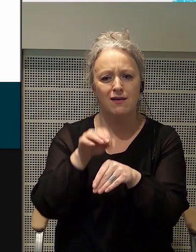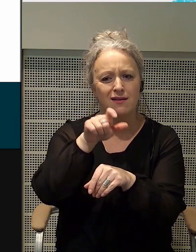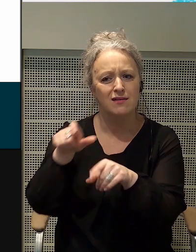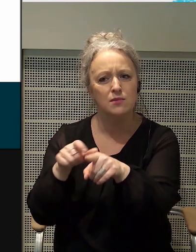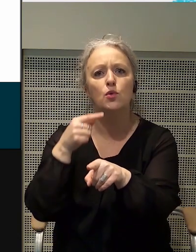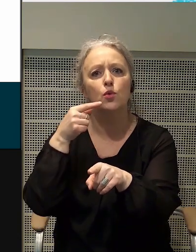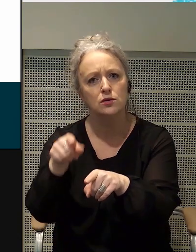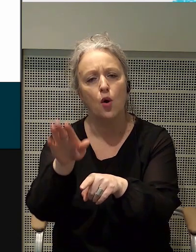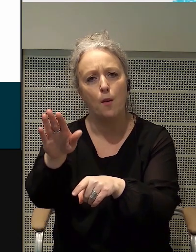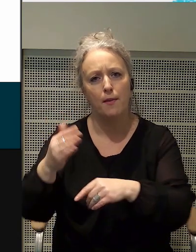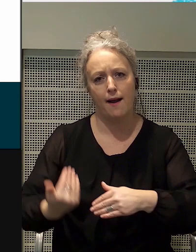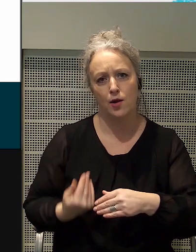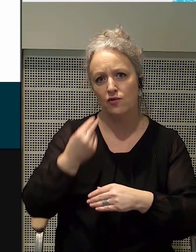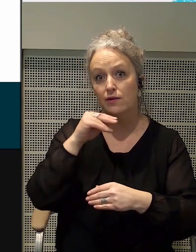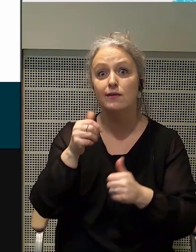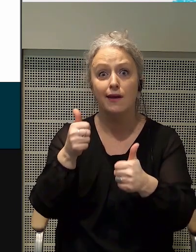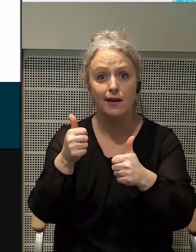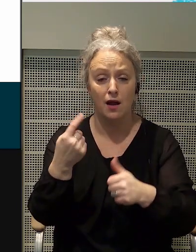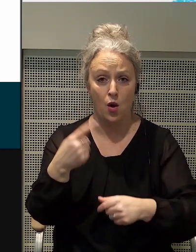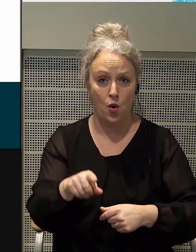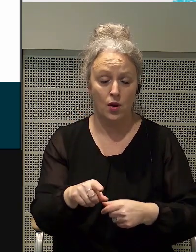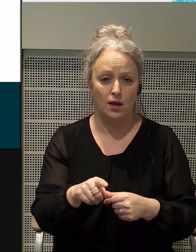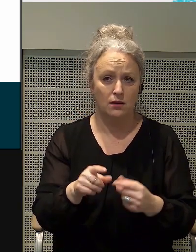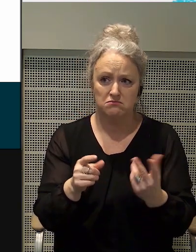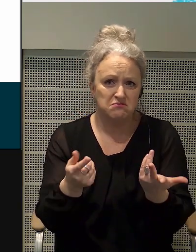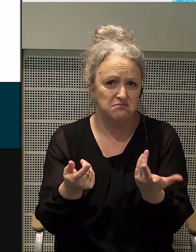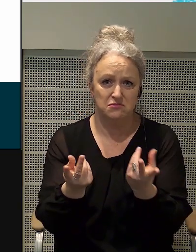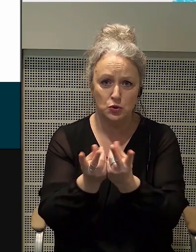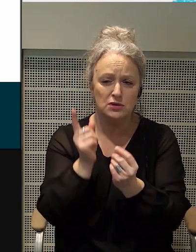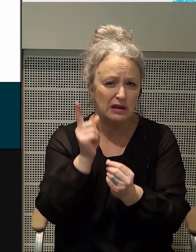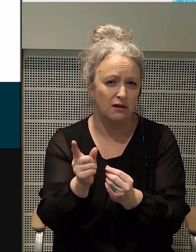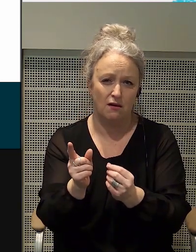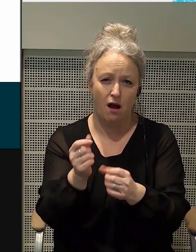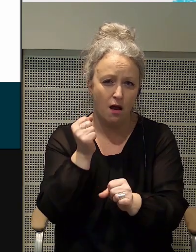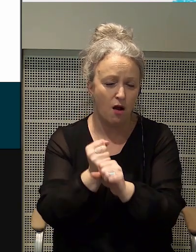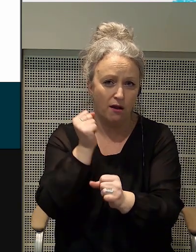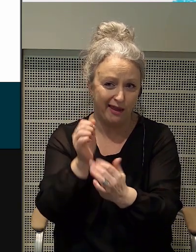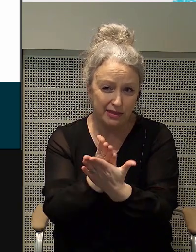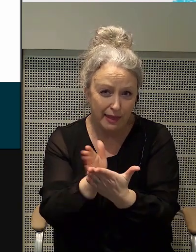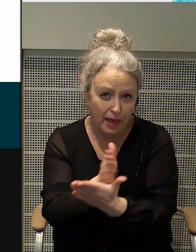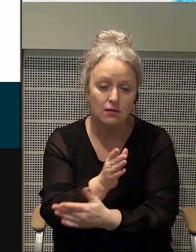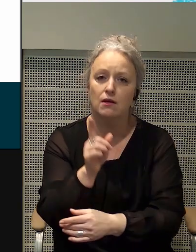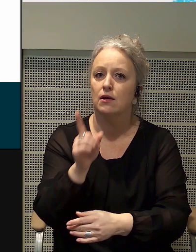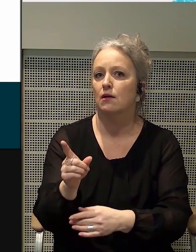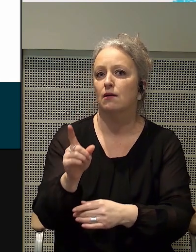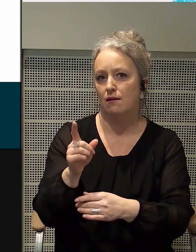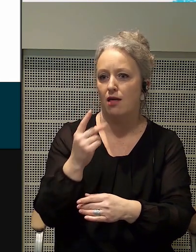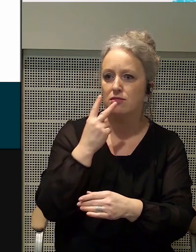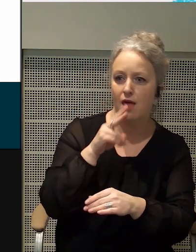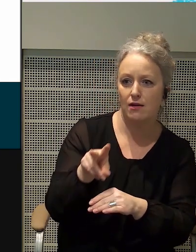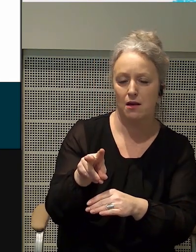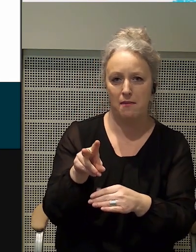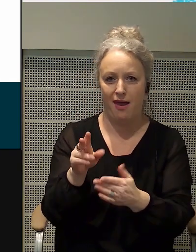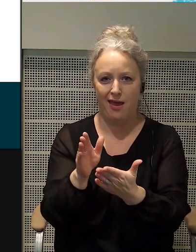factor. And indeed, we saw that the developmental problems and the social problems were the most impacting factor in